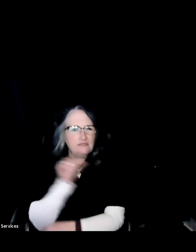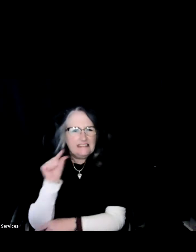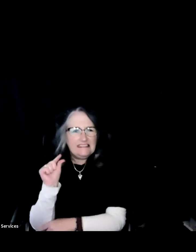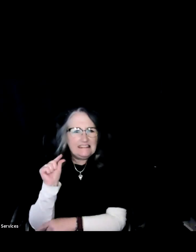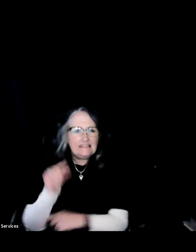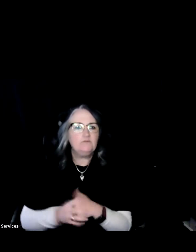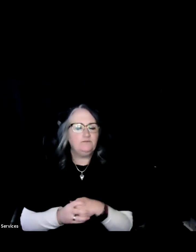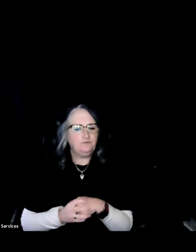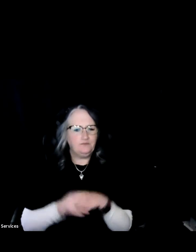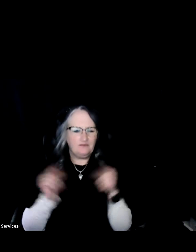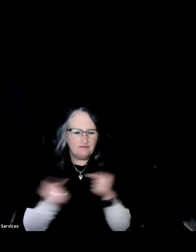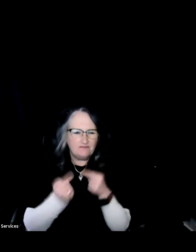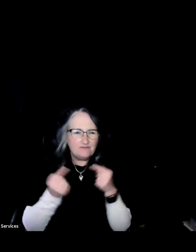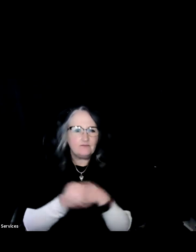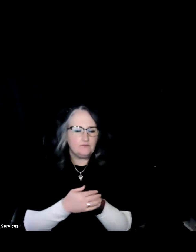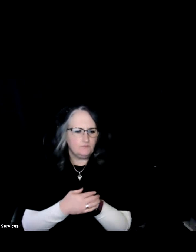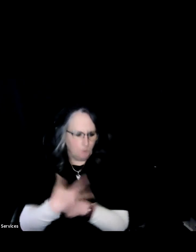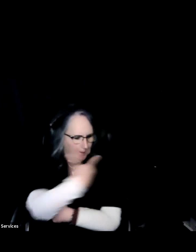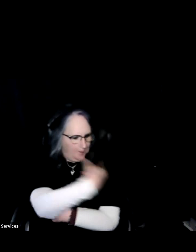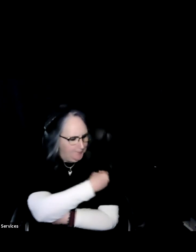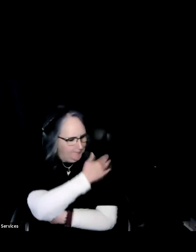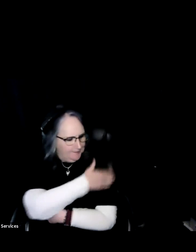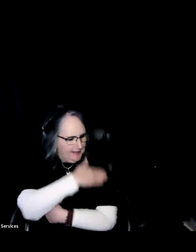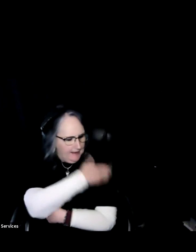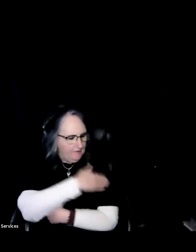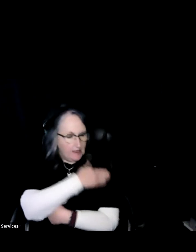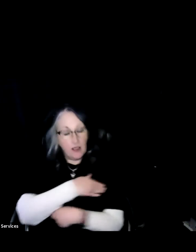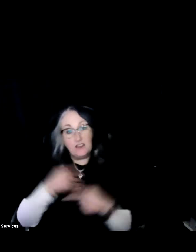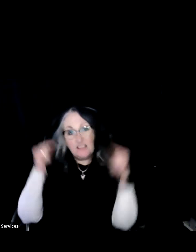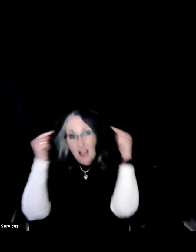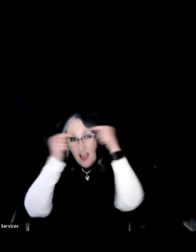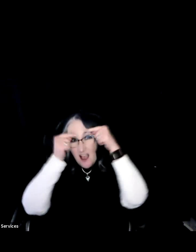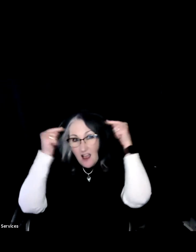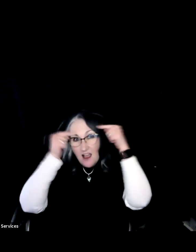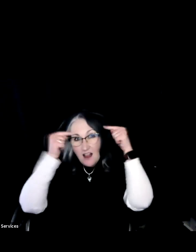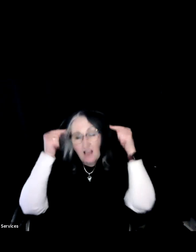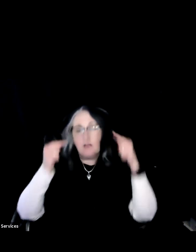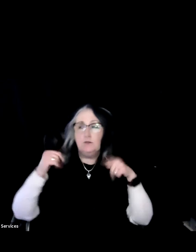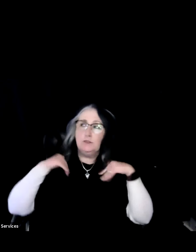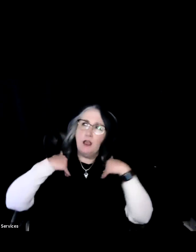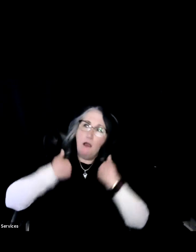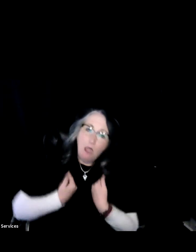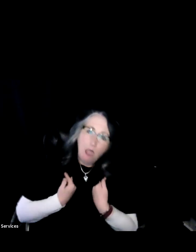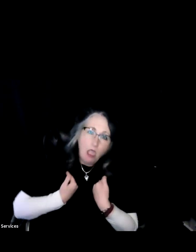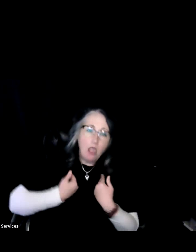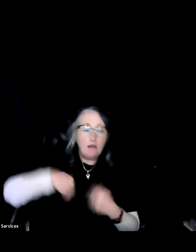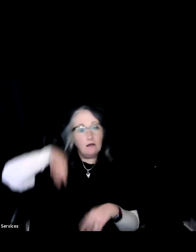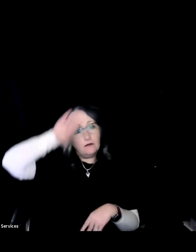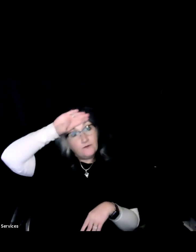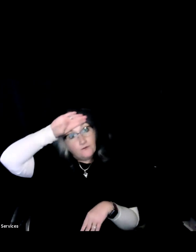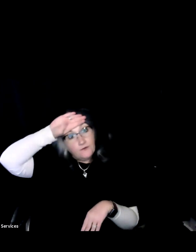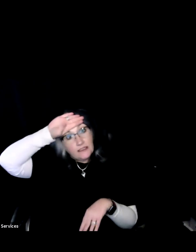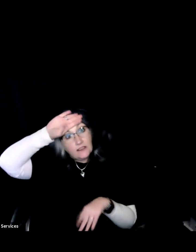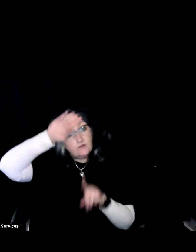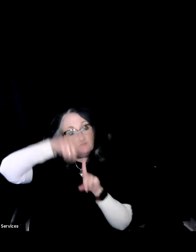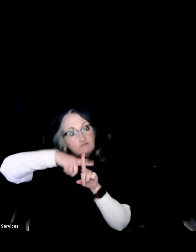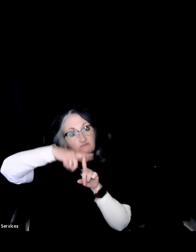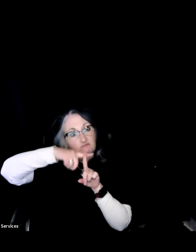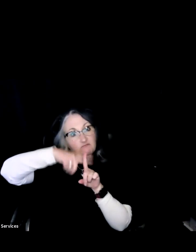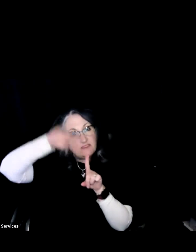injection, some headache, tiredness, some fever, but these side